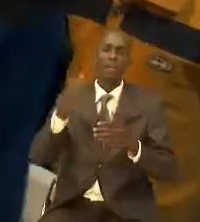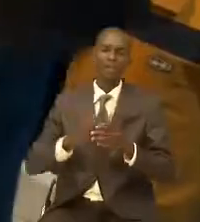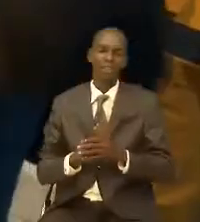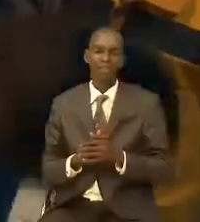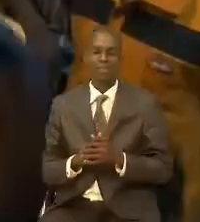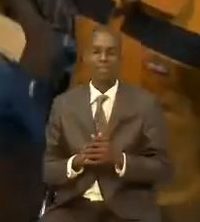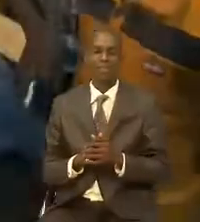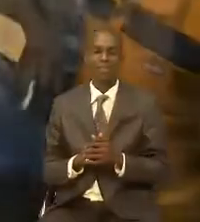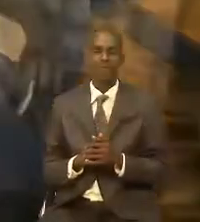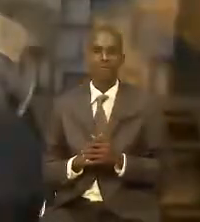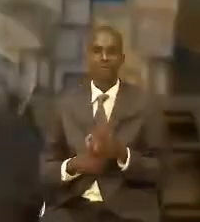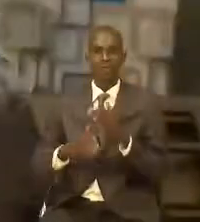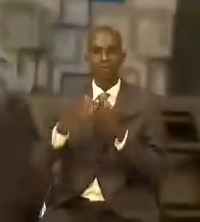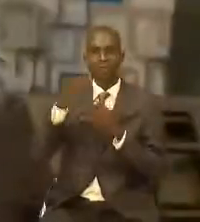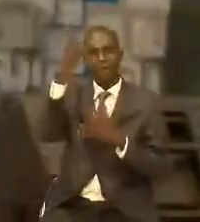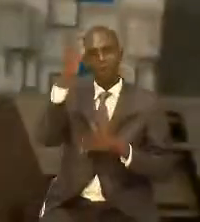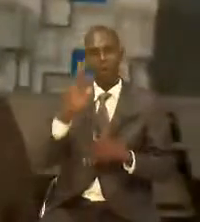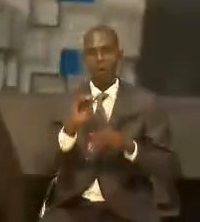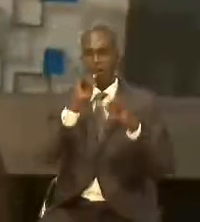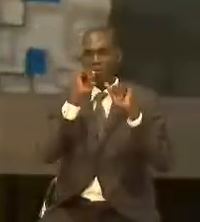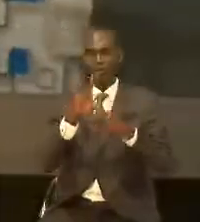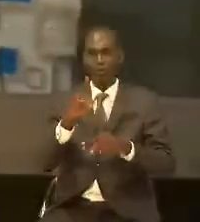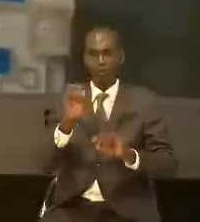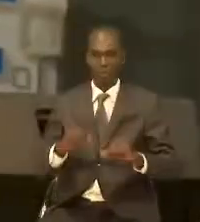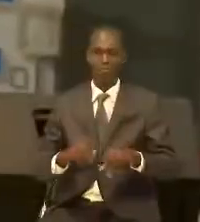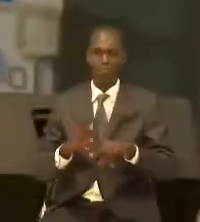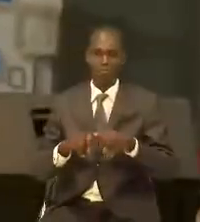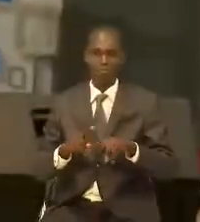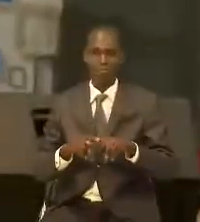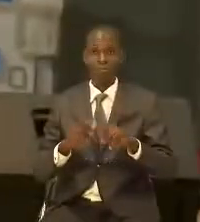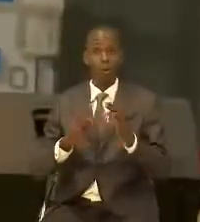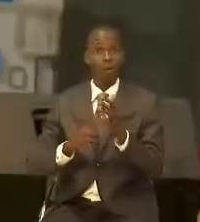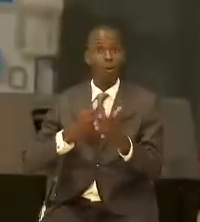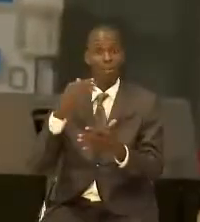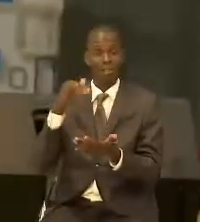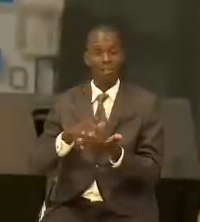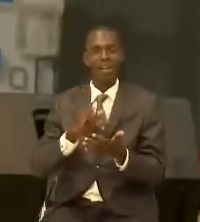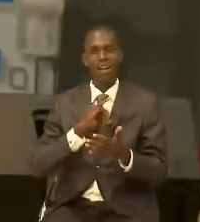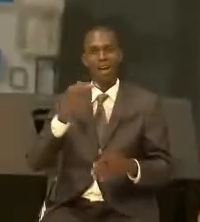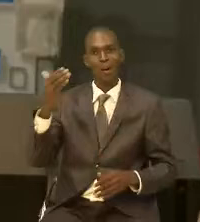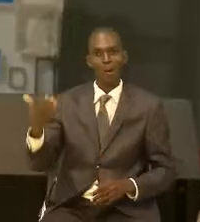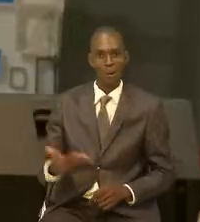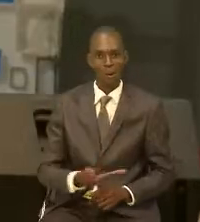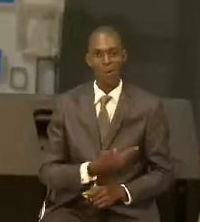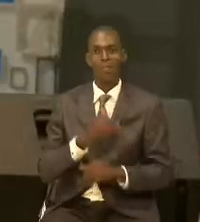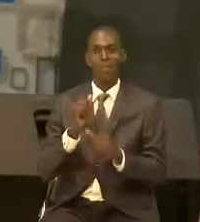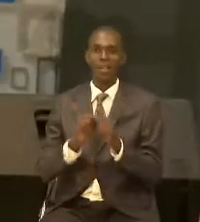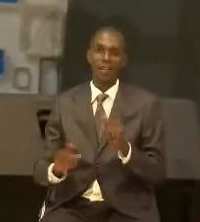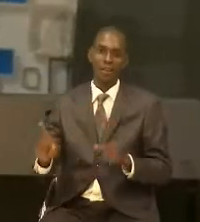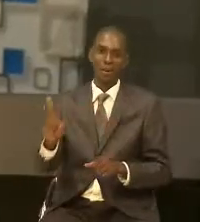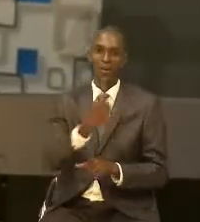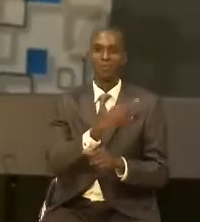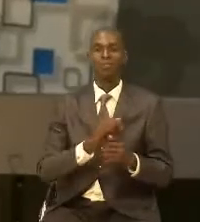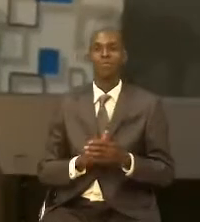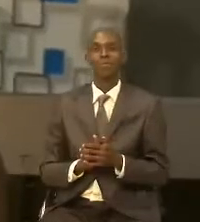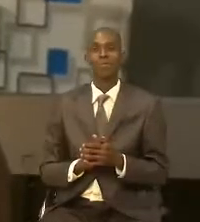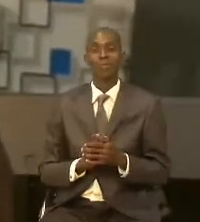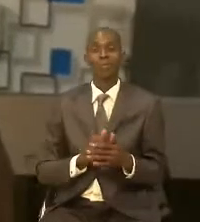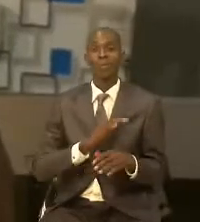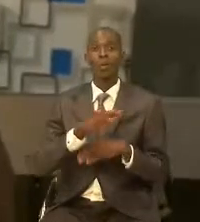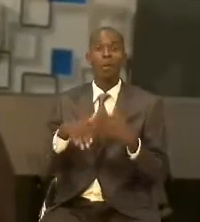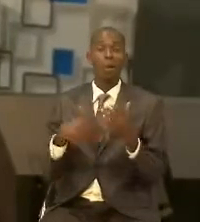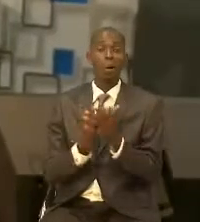god bless you can sit down once again i welcome everyone all those of us who are